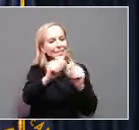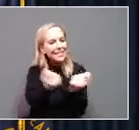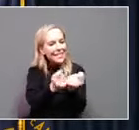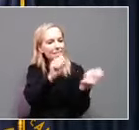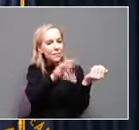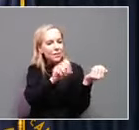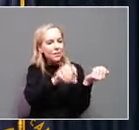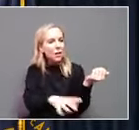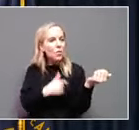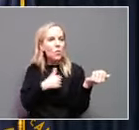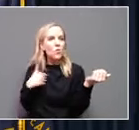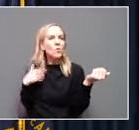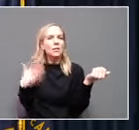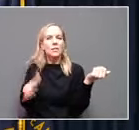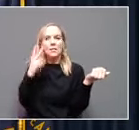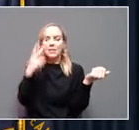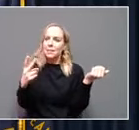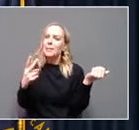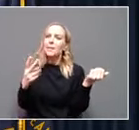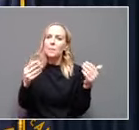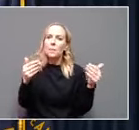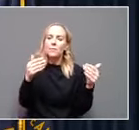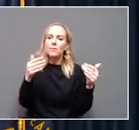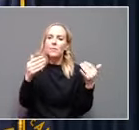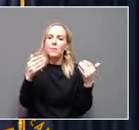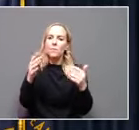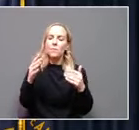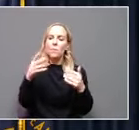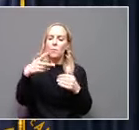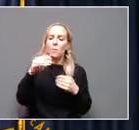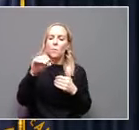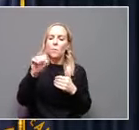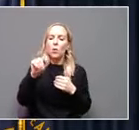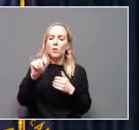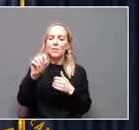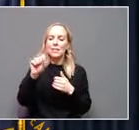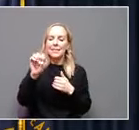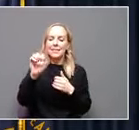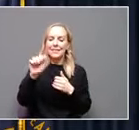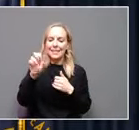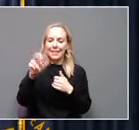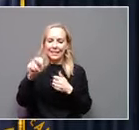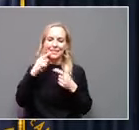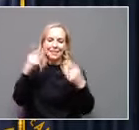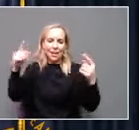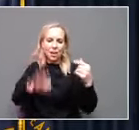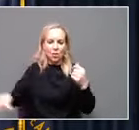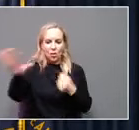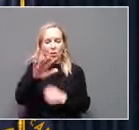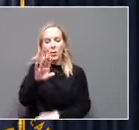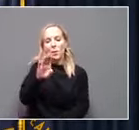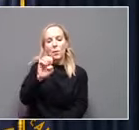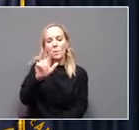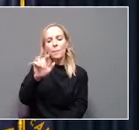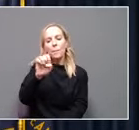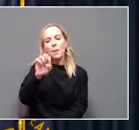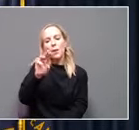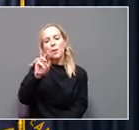we're seeing postseason success across the state. Let's start with the Bellarmine's men's basketball team. They won